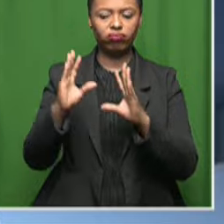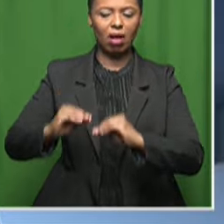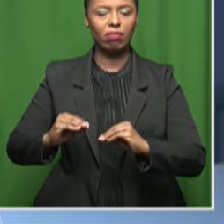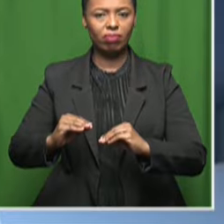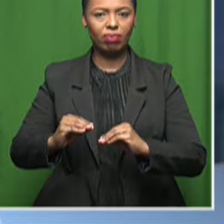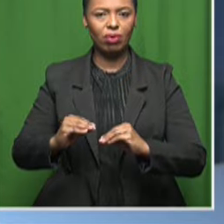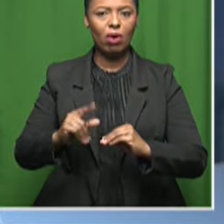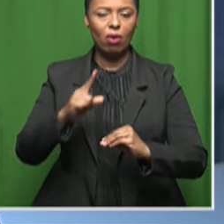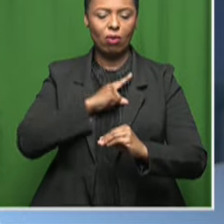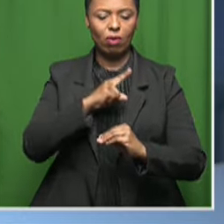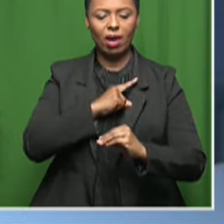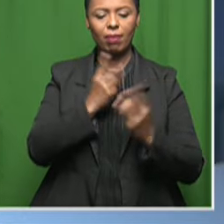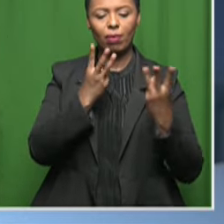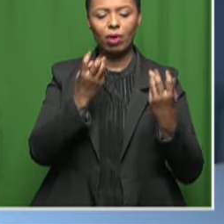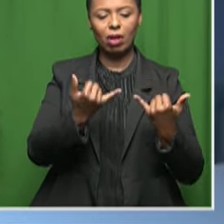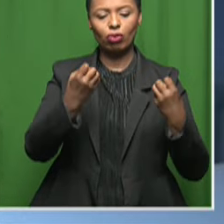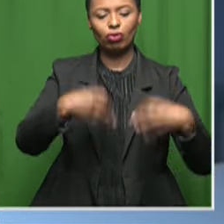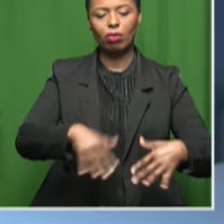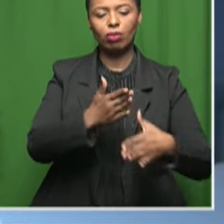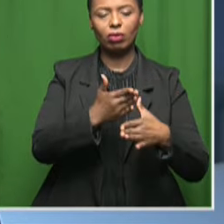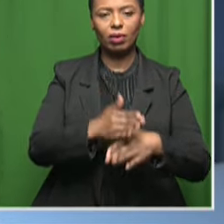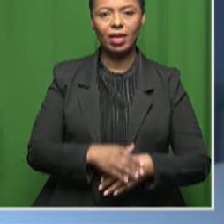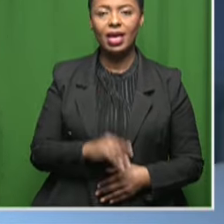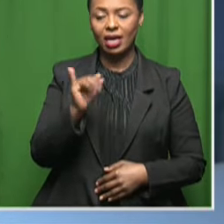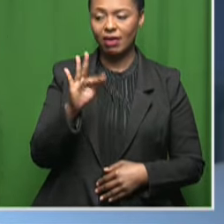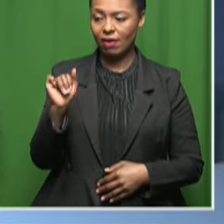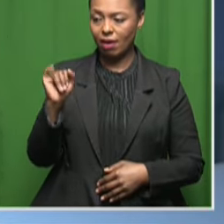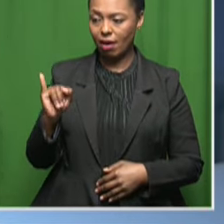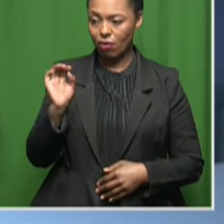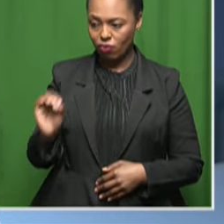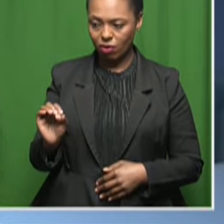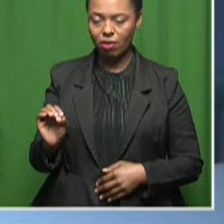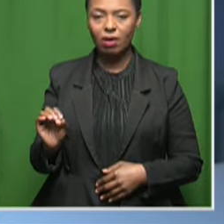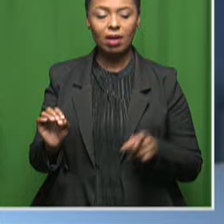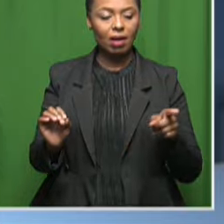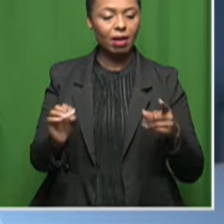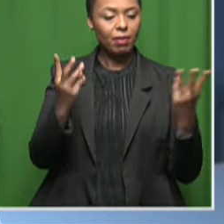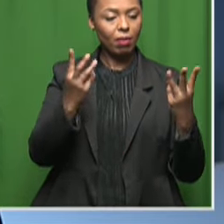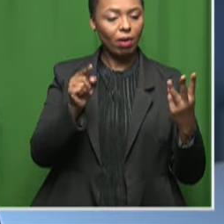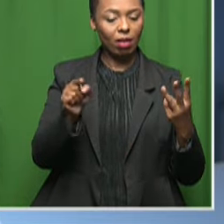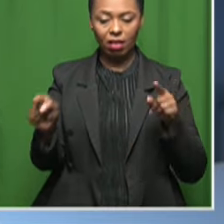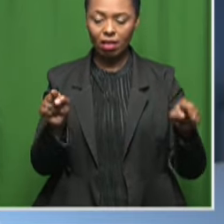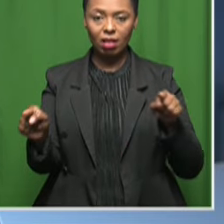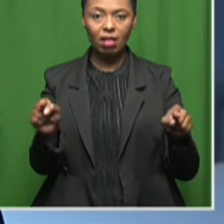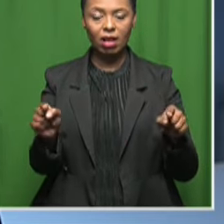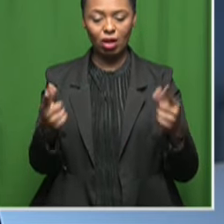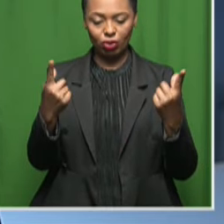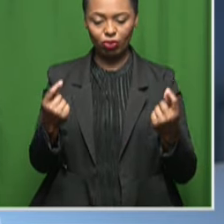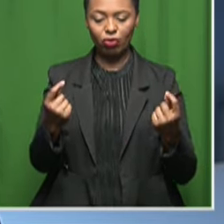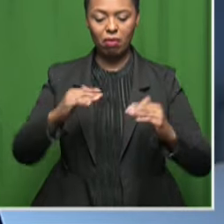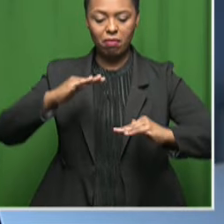It's what do you do with the productivity and benefits associated